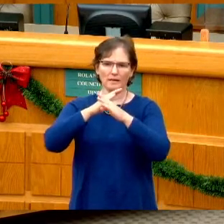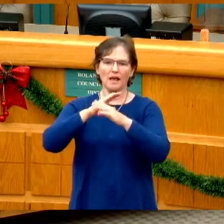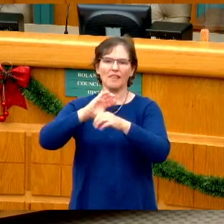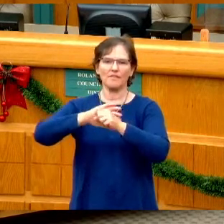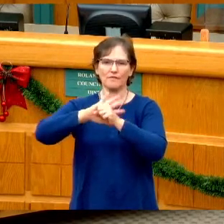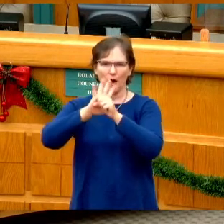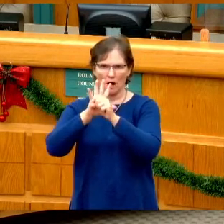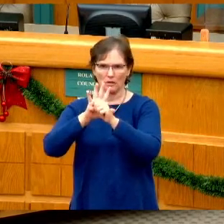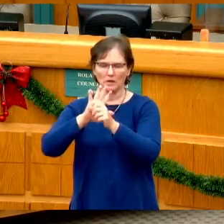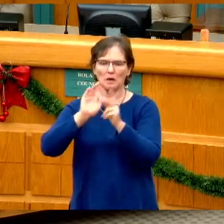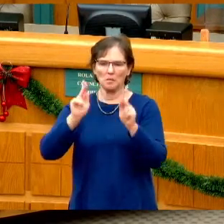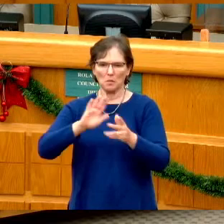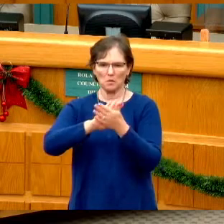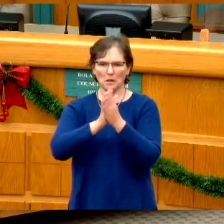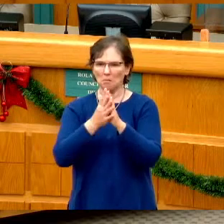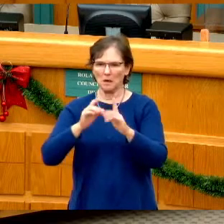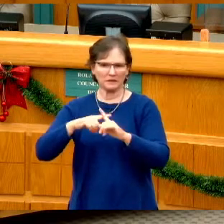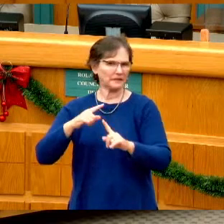Next slide.